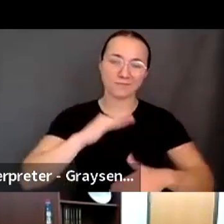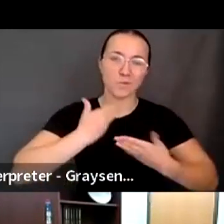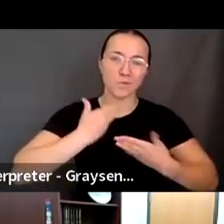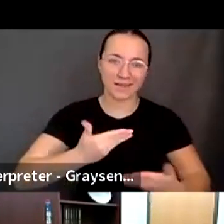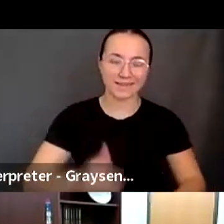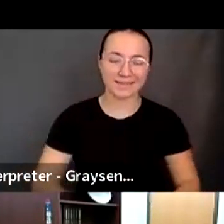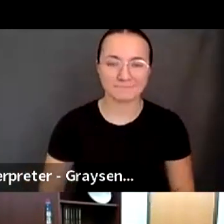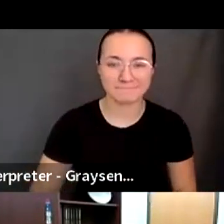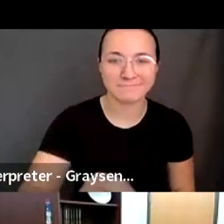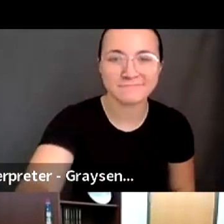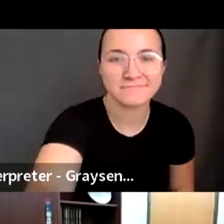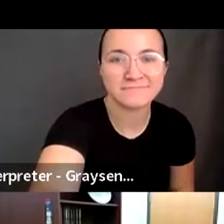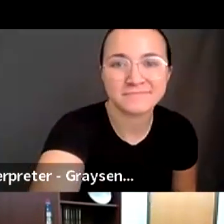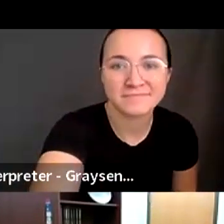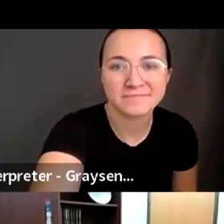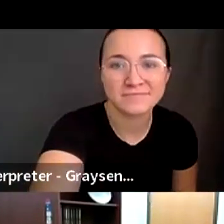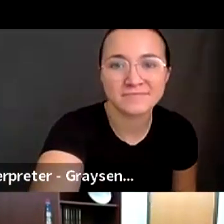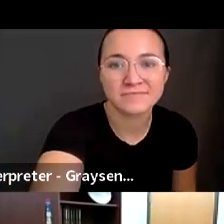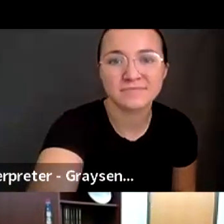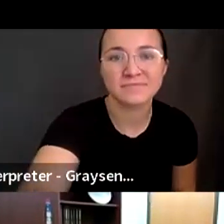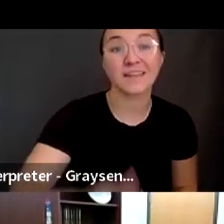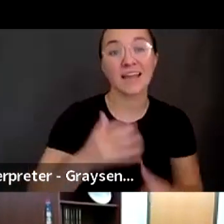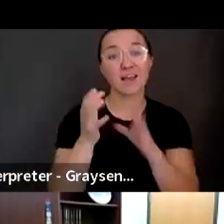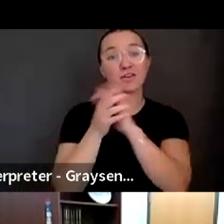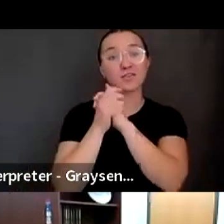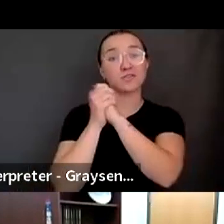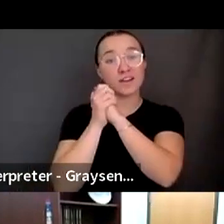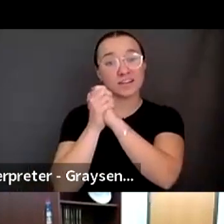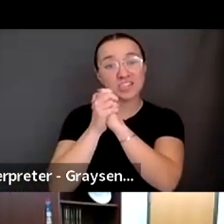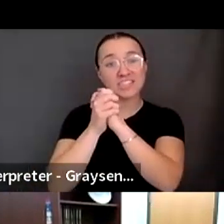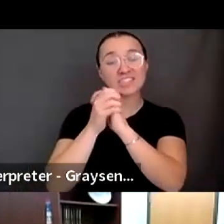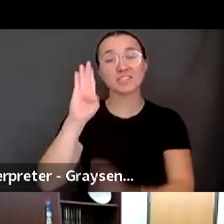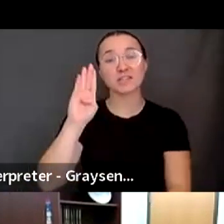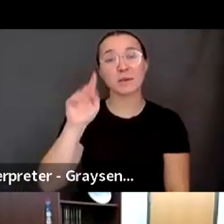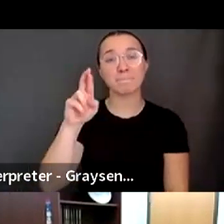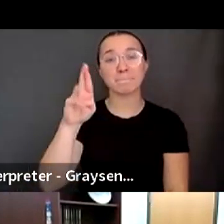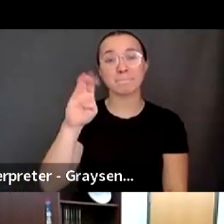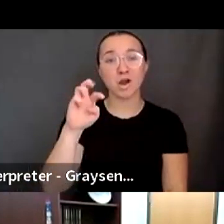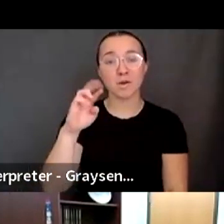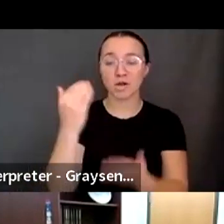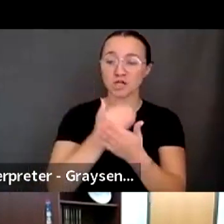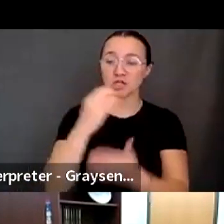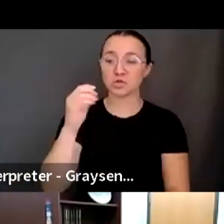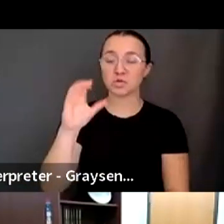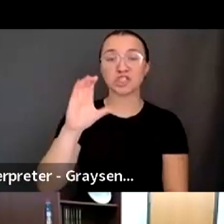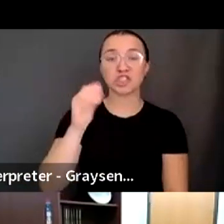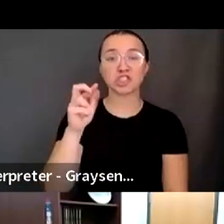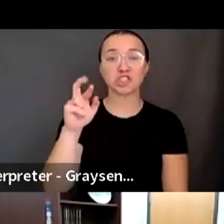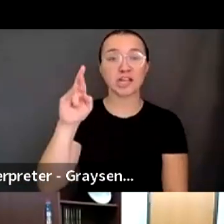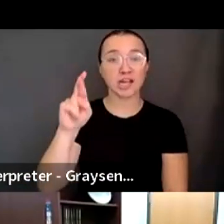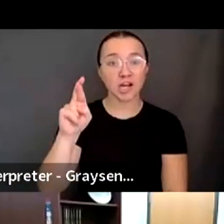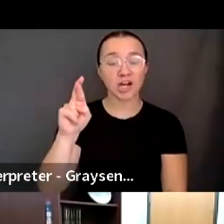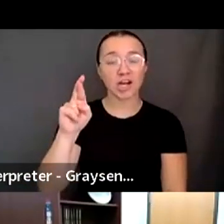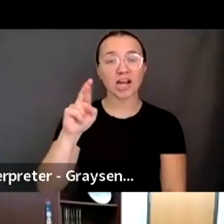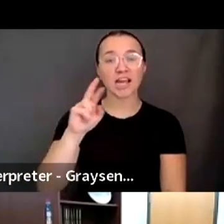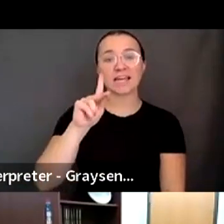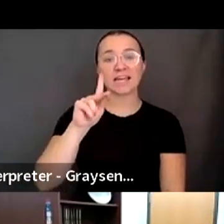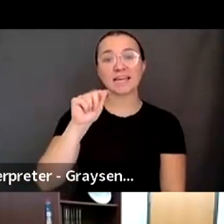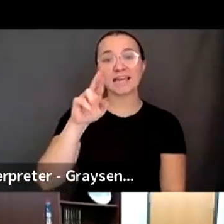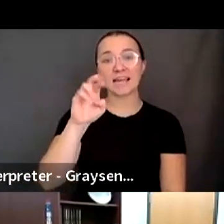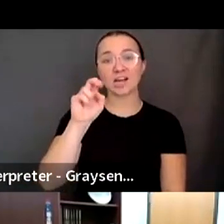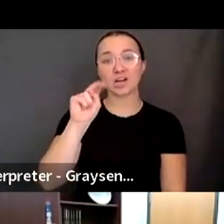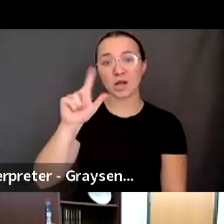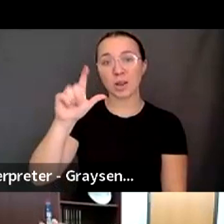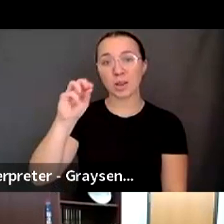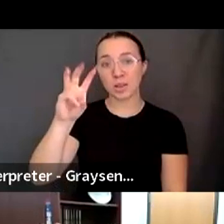And congratulations to John Barber, our new chair, Karen Lowe, our new vice chair, and Nancy Welch,